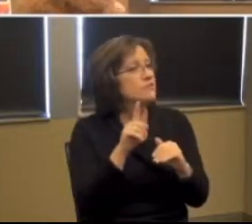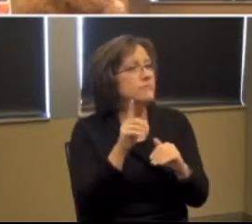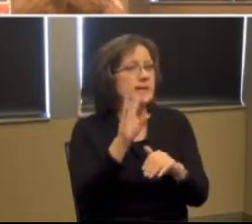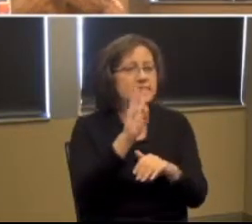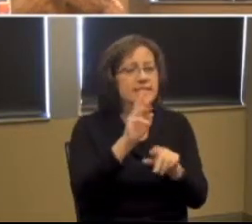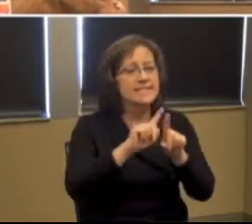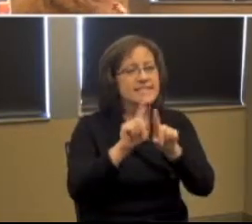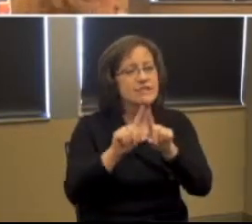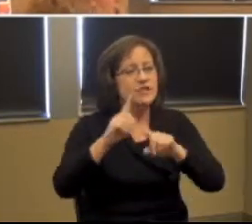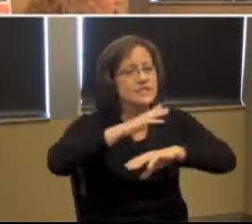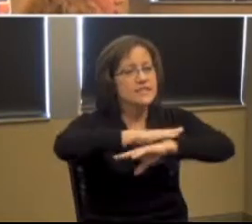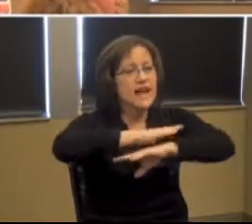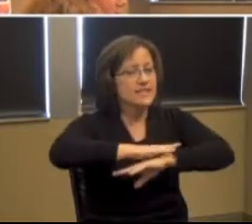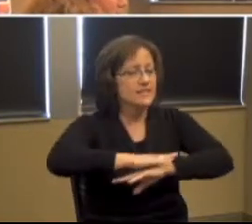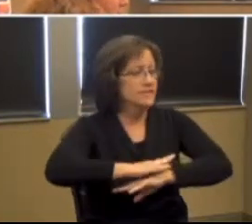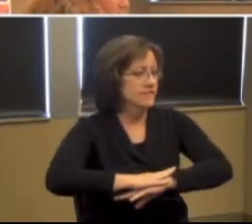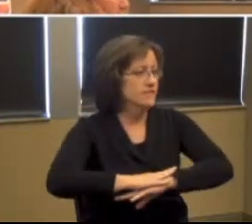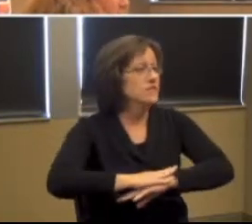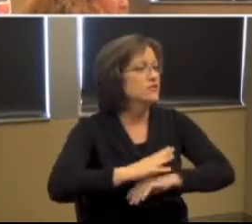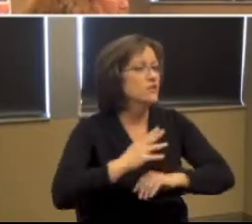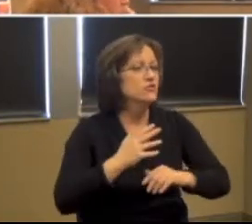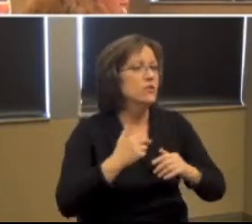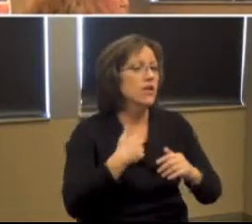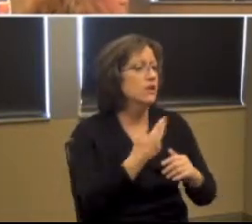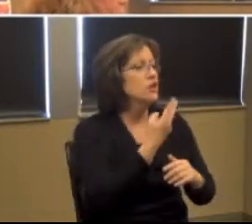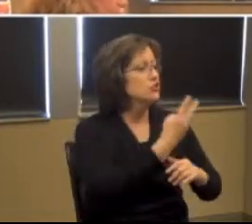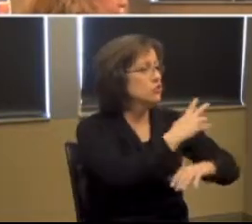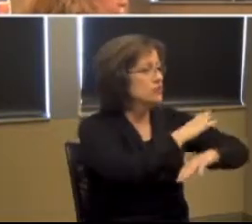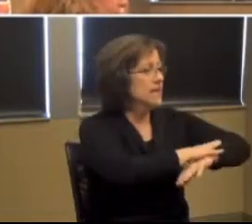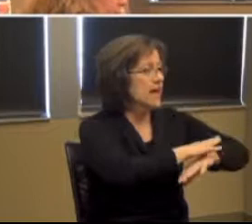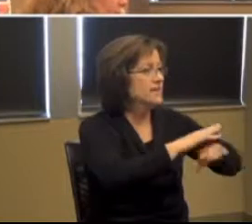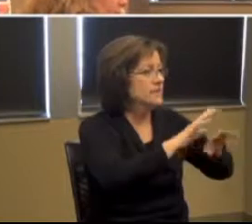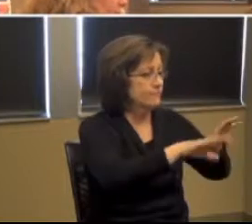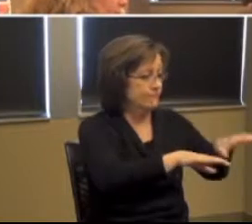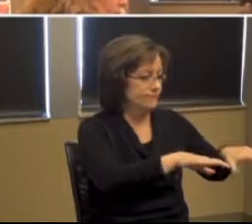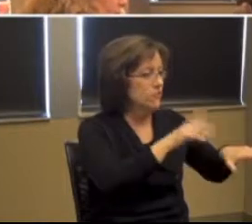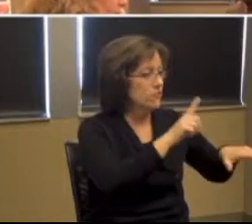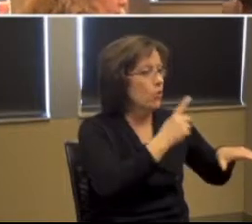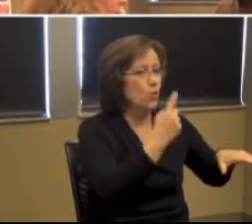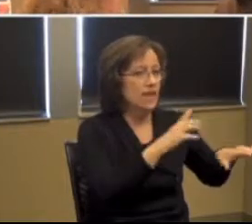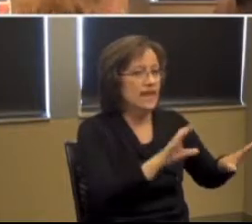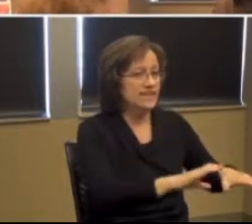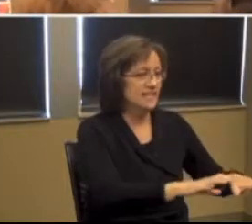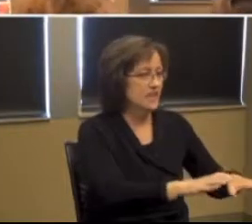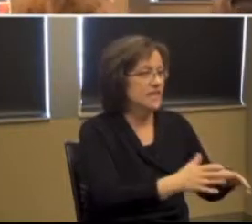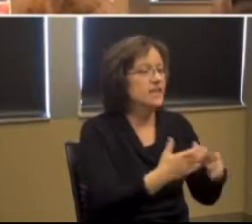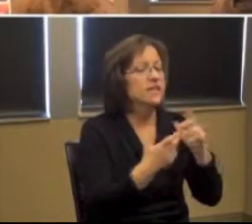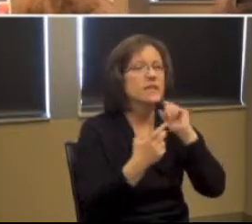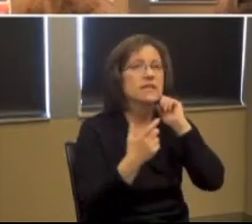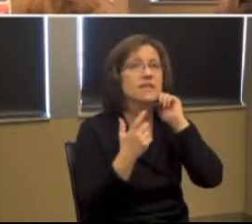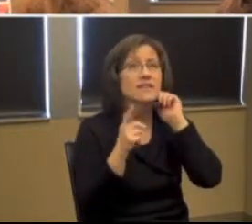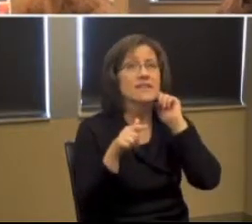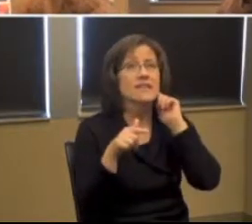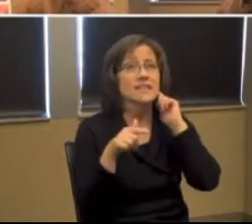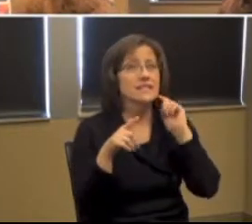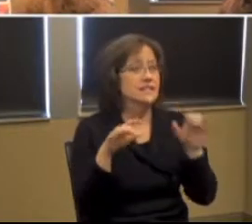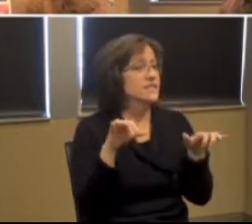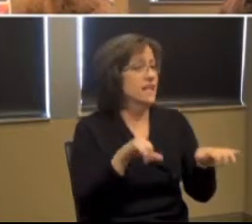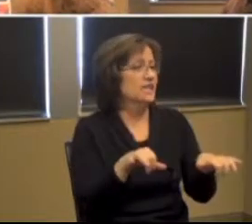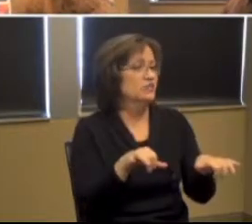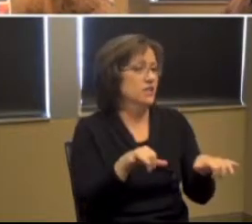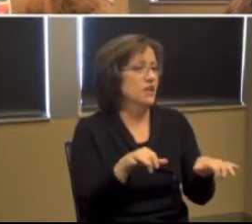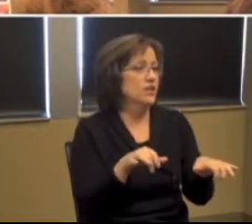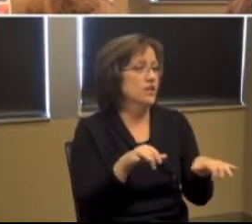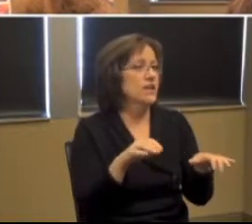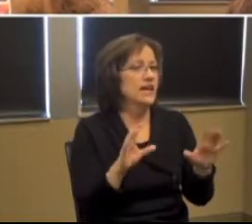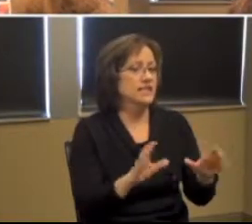6 different desks. So she'll have 2 desks for one activity, one where and this is a stationary activity, so